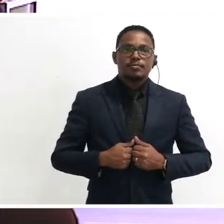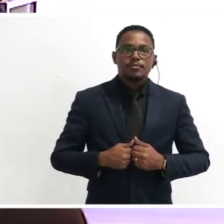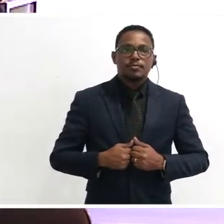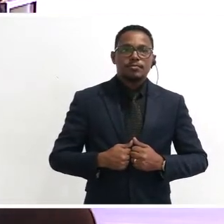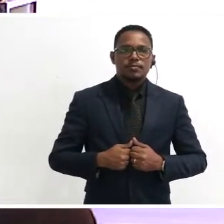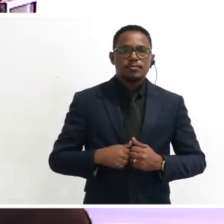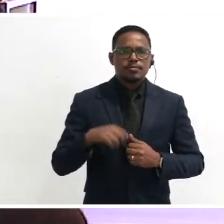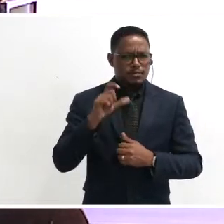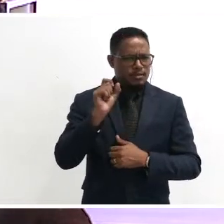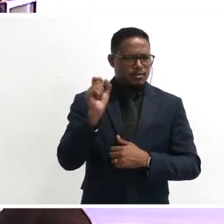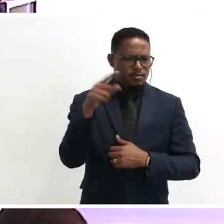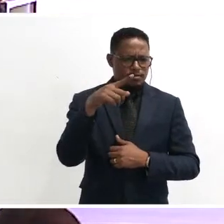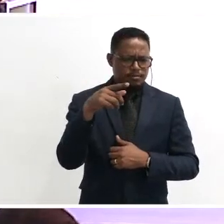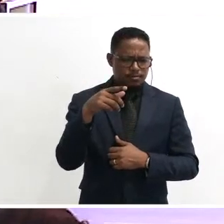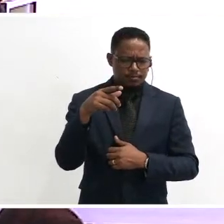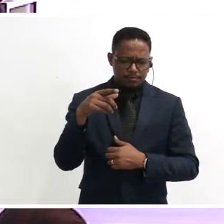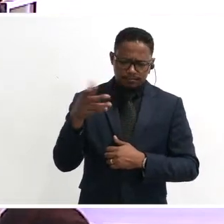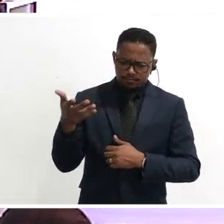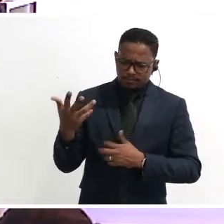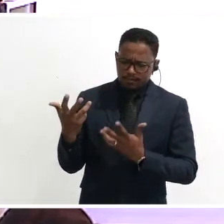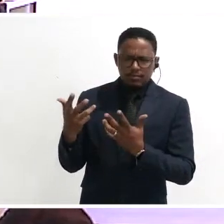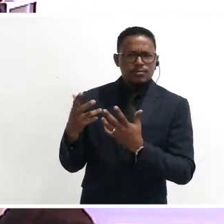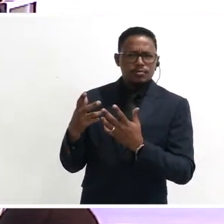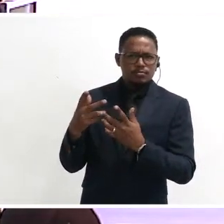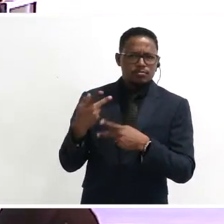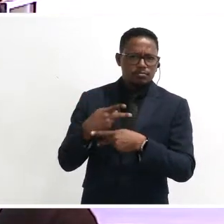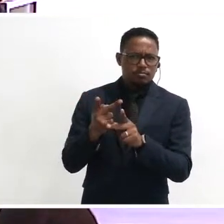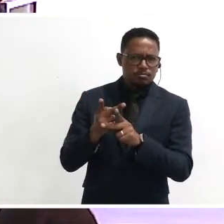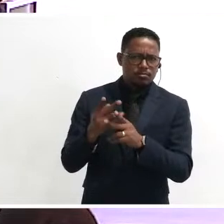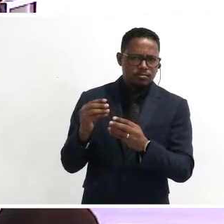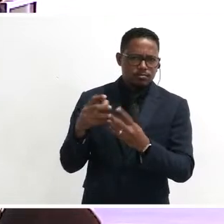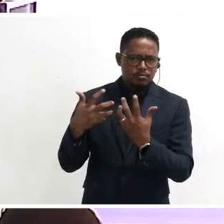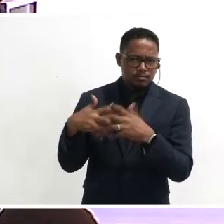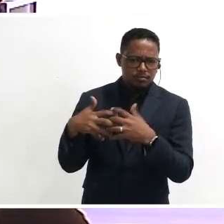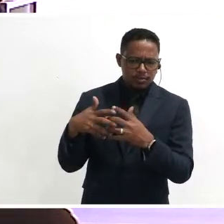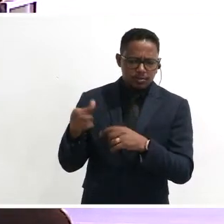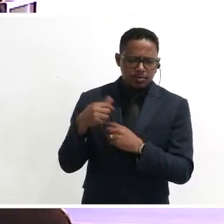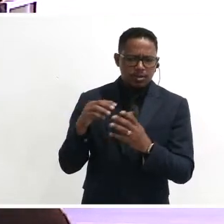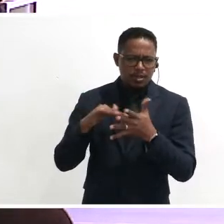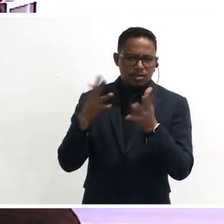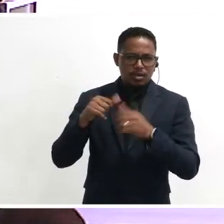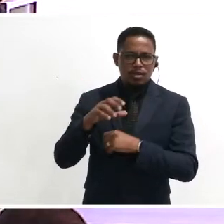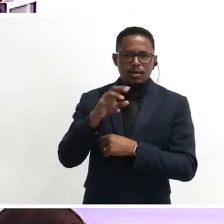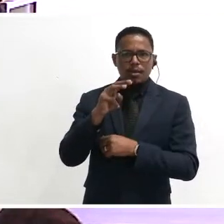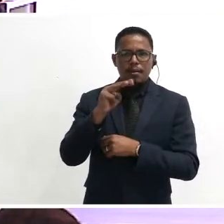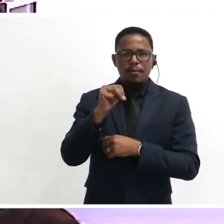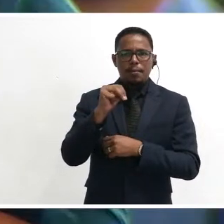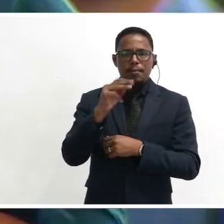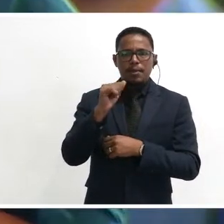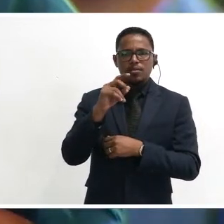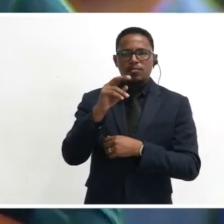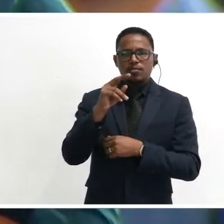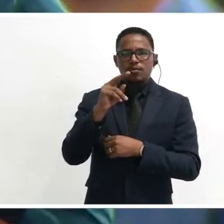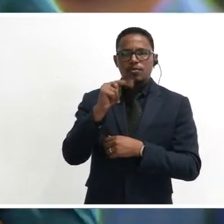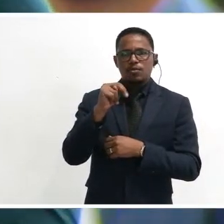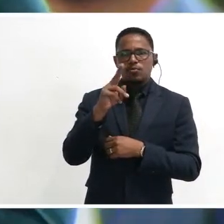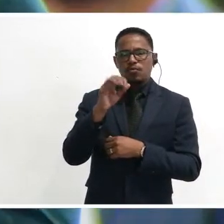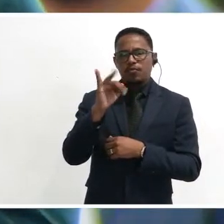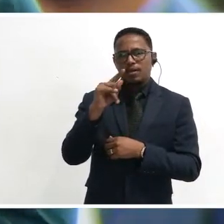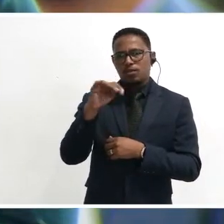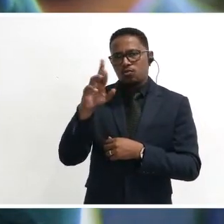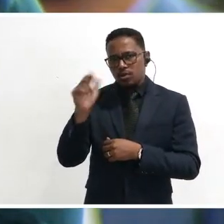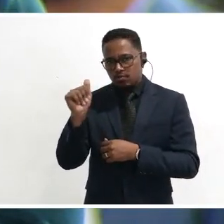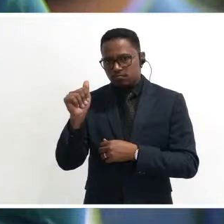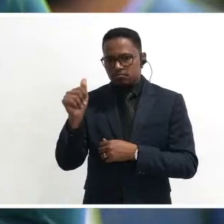Tengo una pregunta. A nivel de producción, como estudiante de manufactura, ¿cuál debería ser nuestro enfoque o en qué